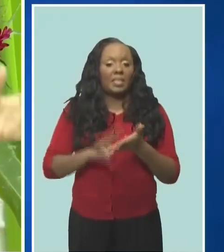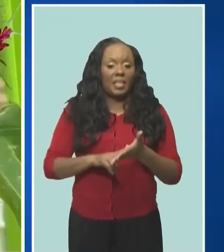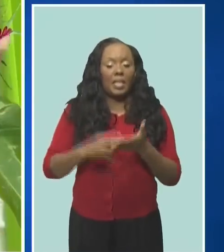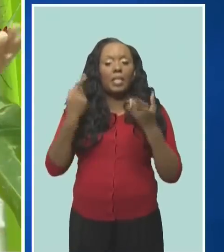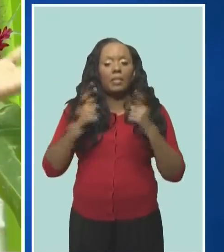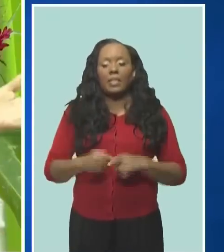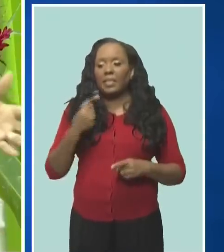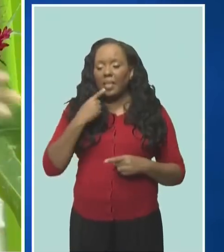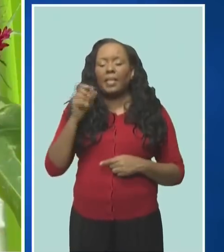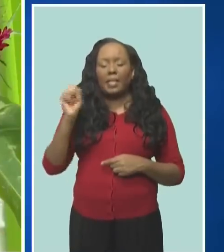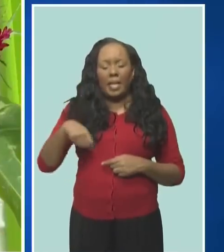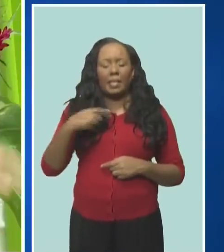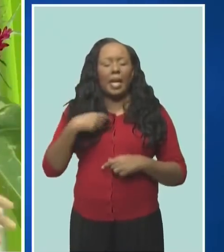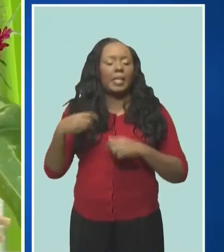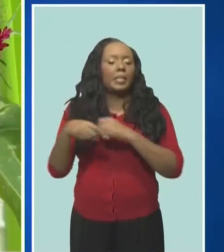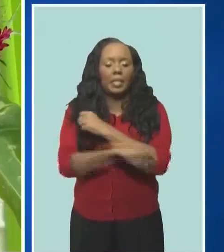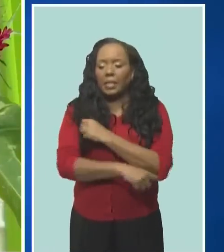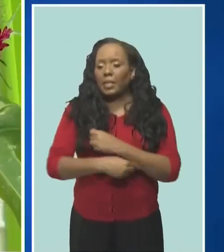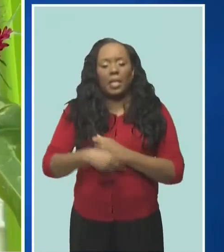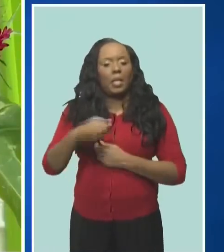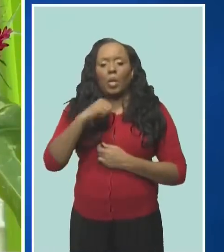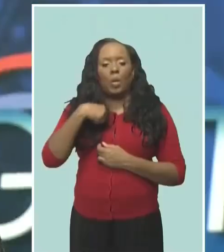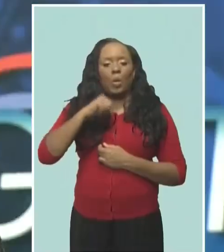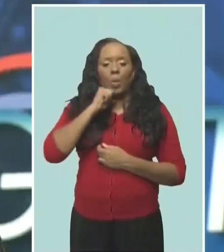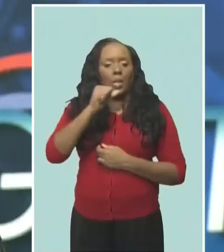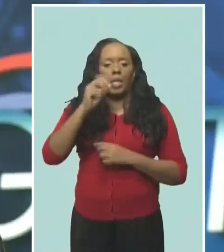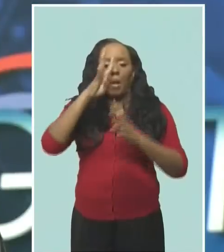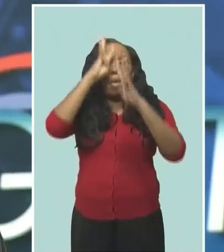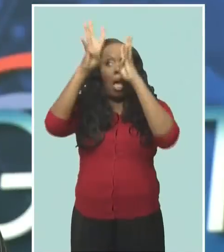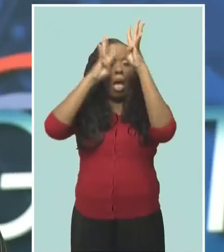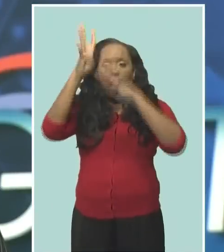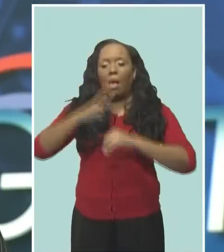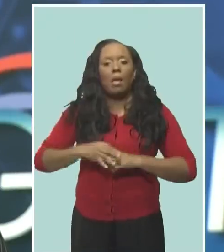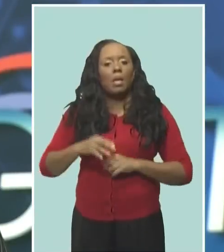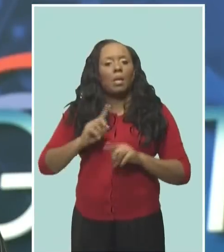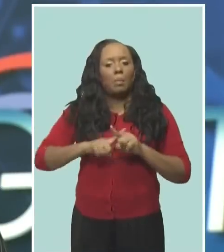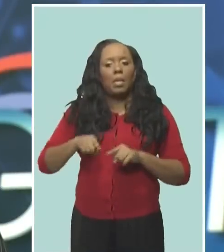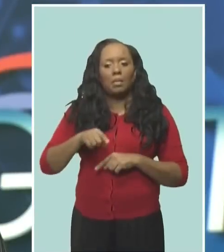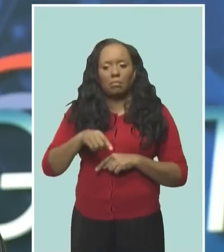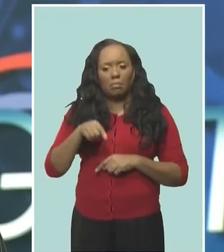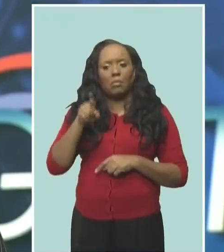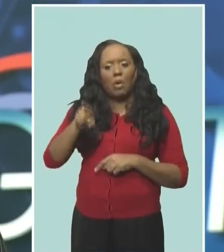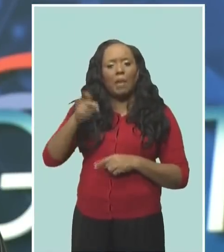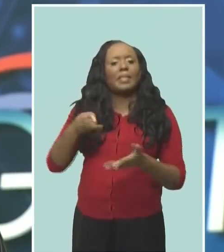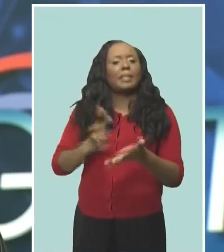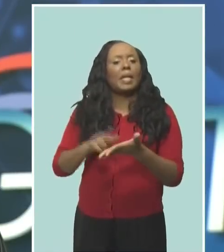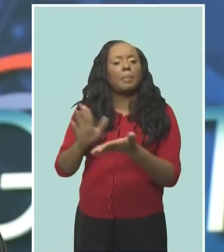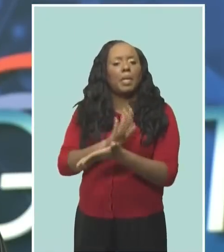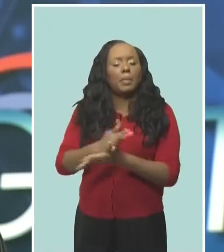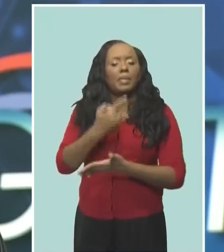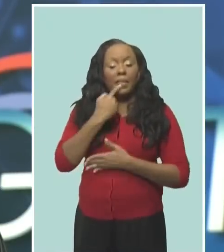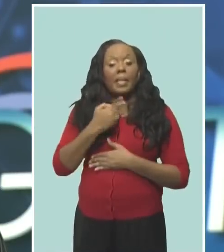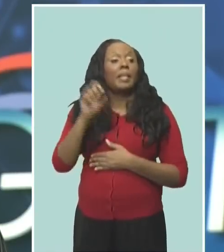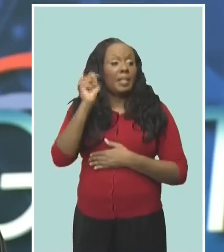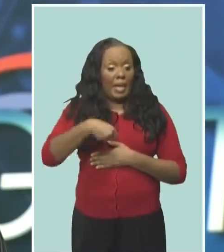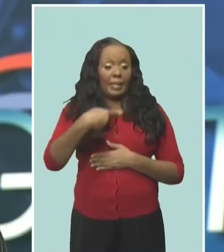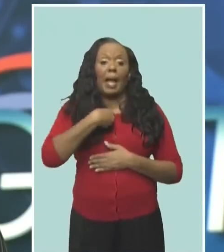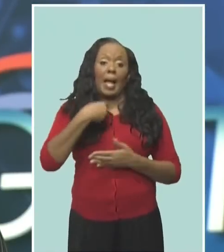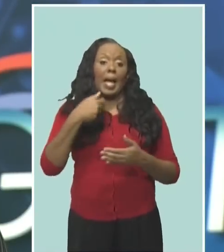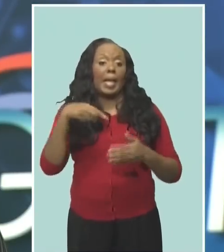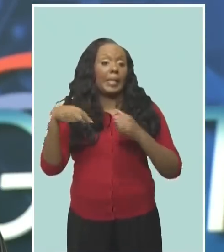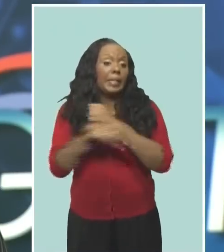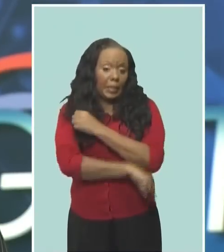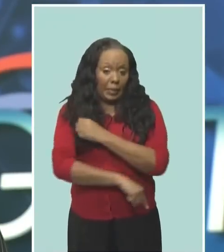The supervisors and vigilators are not making it up. Registrar and Chief Executive Officer Dr. Wayne Wesley